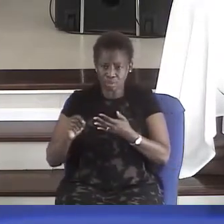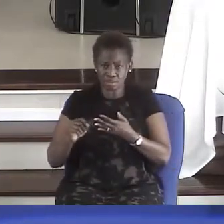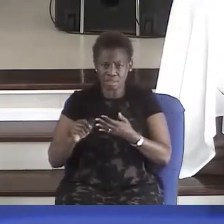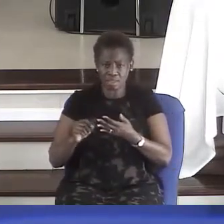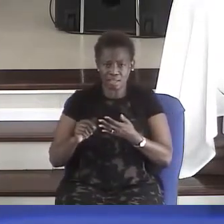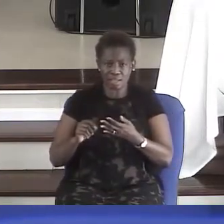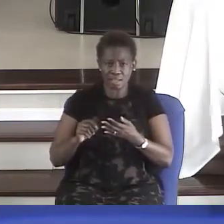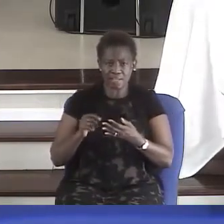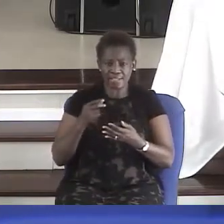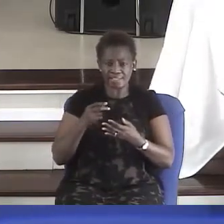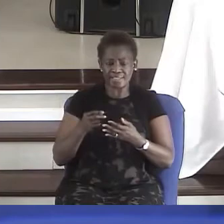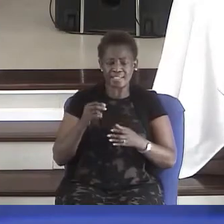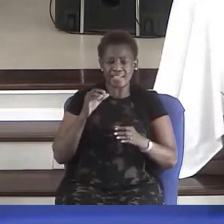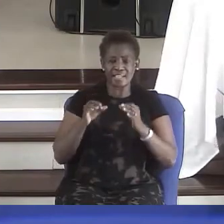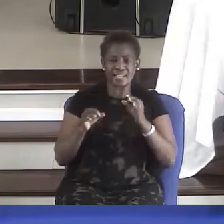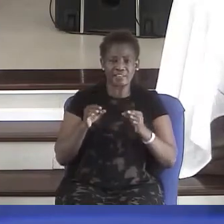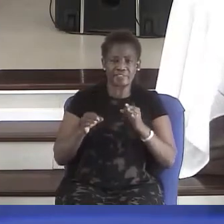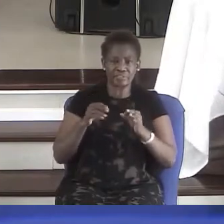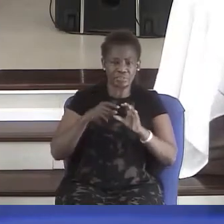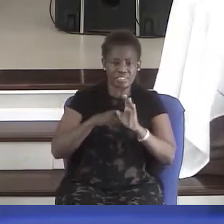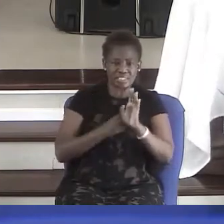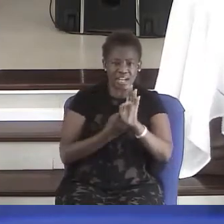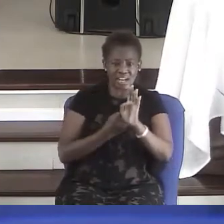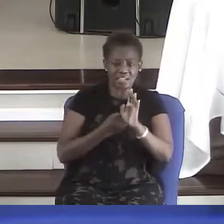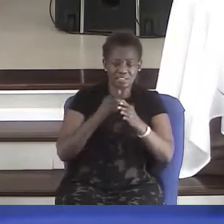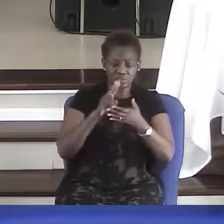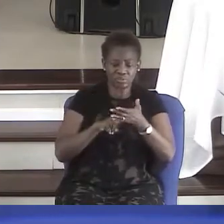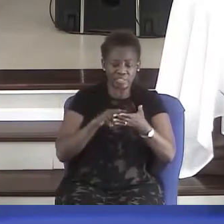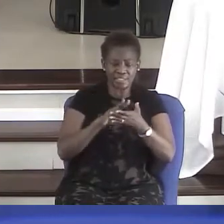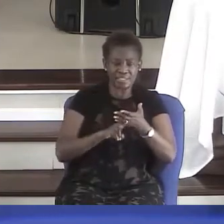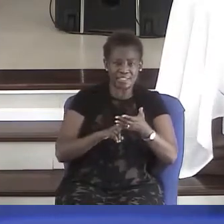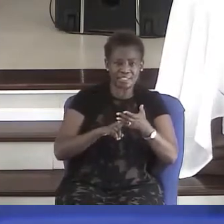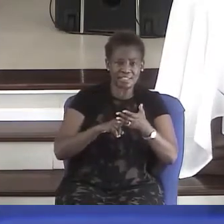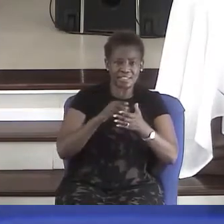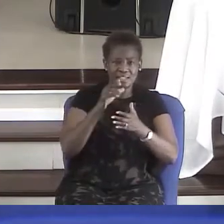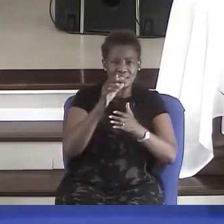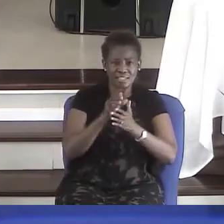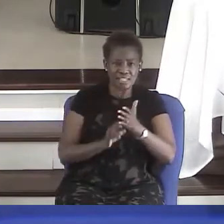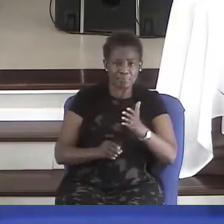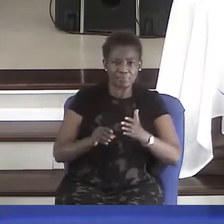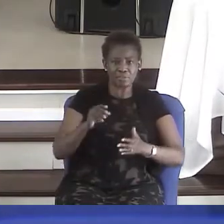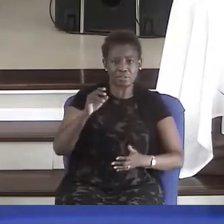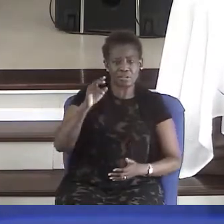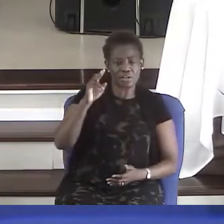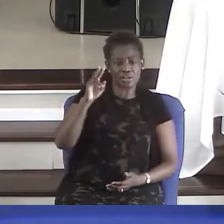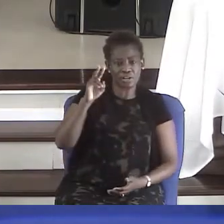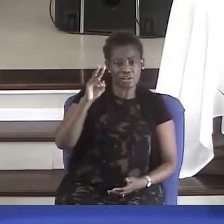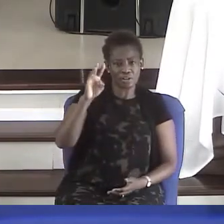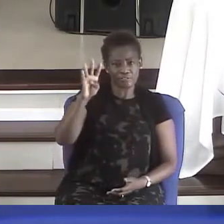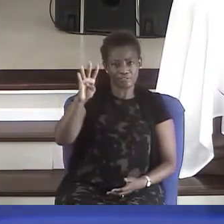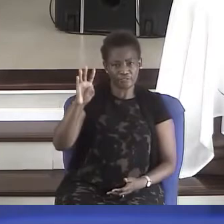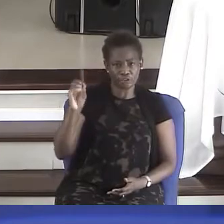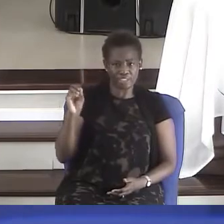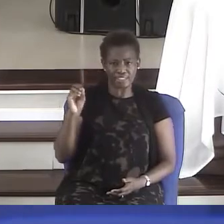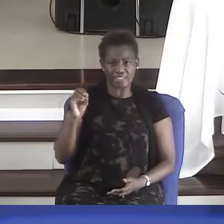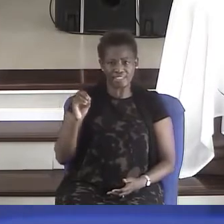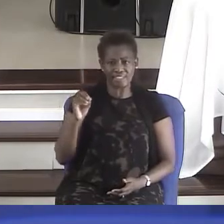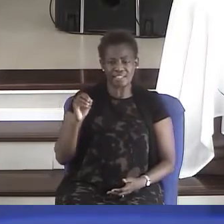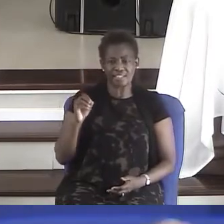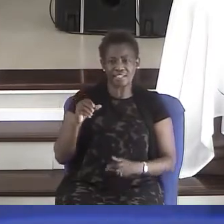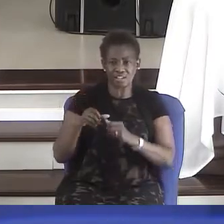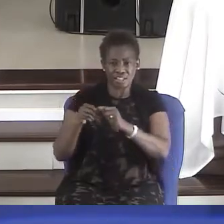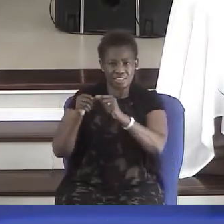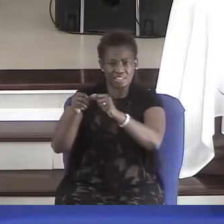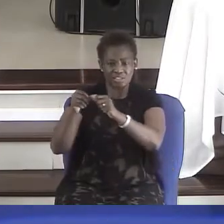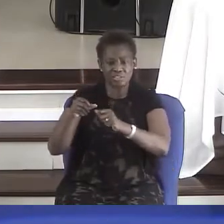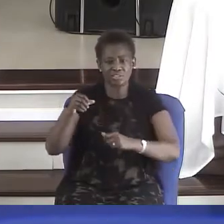begin to read from chapter 40 into chapter 61 at least, what you're going to come up with, let me tell you,